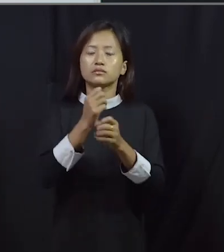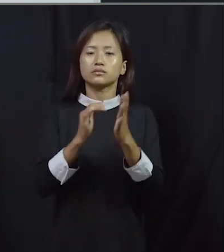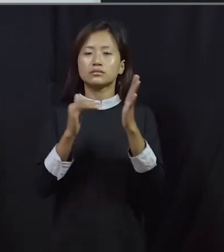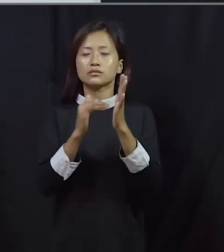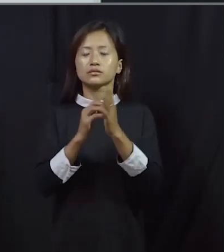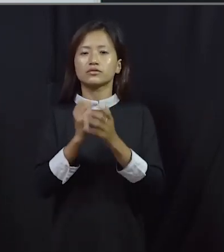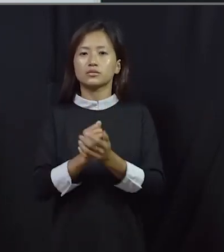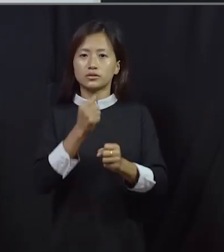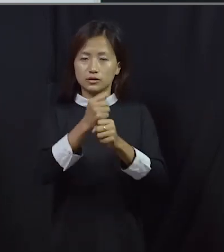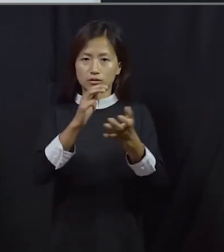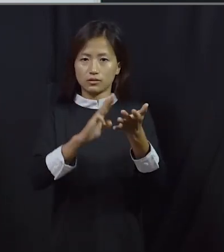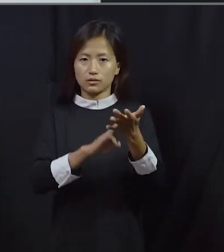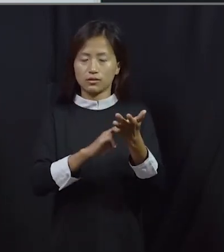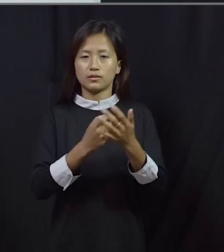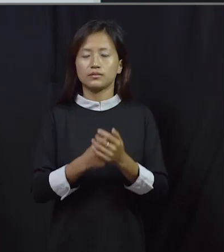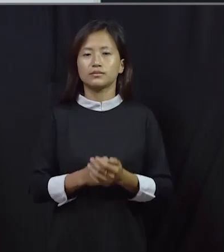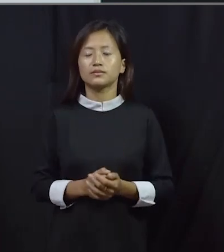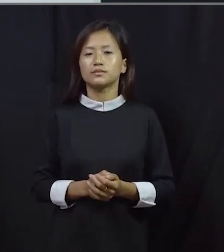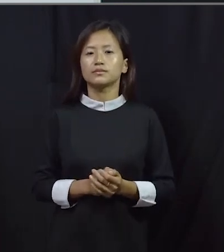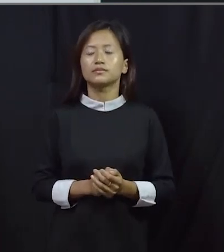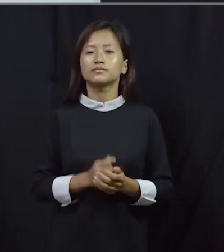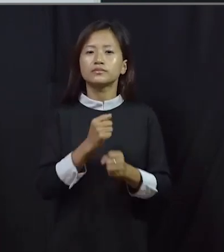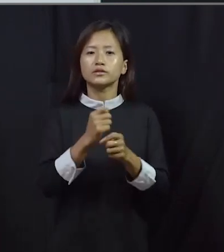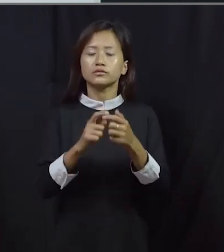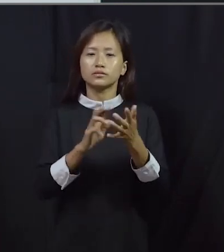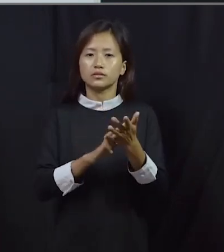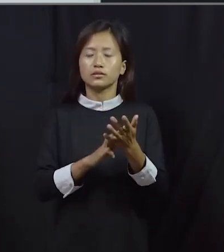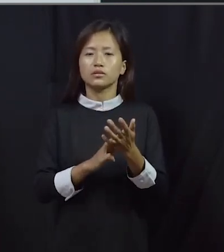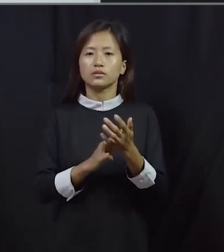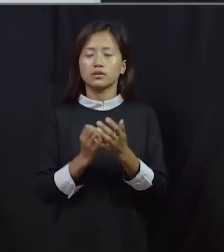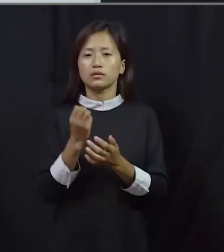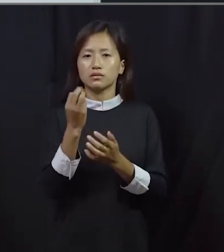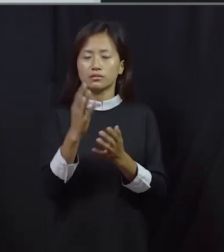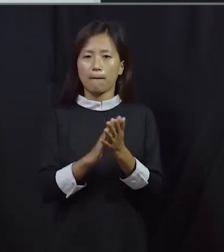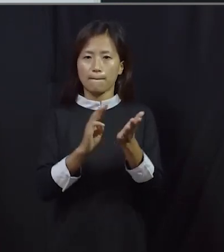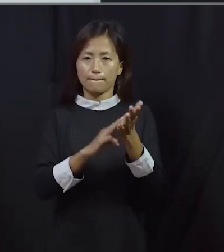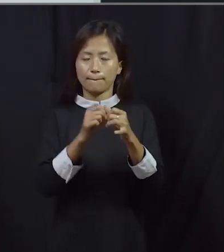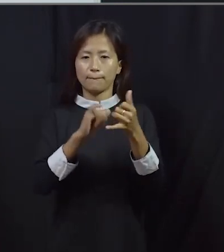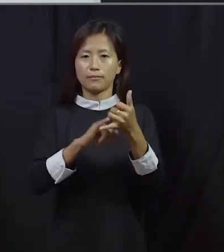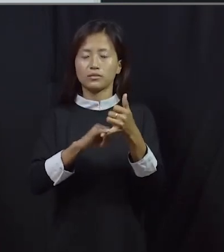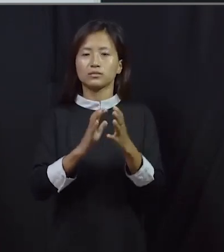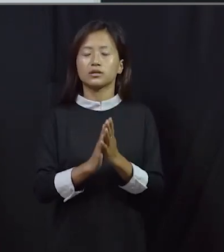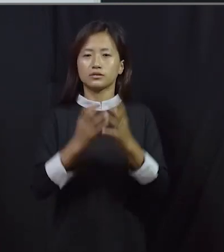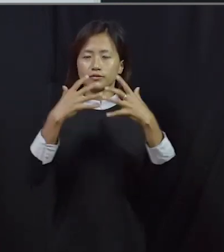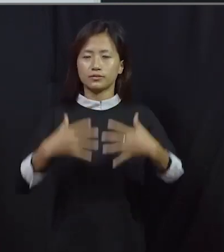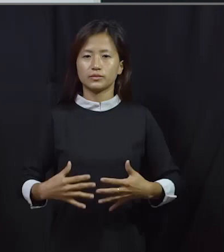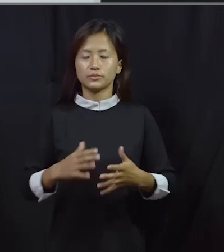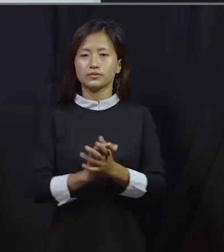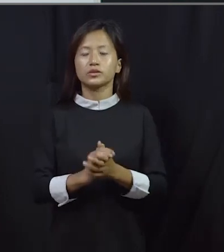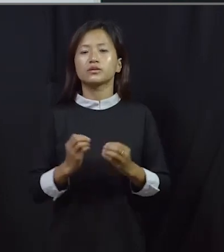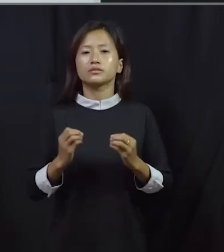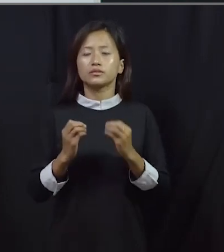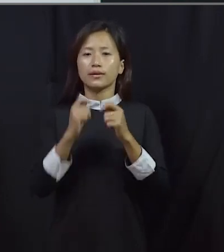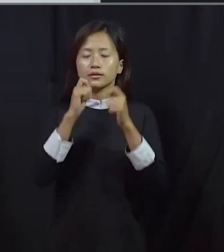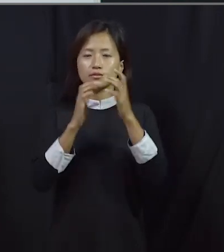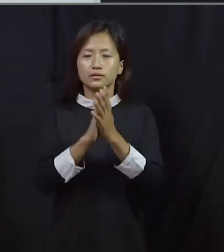Z stands for what? Gram. Gram is generally what? Amount of, generally for mass, mass of the body. To express the